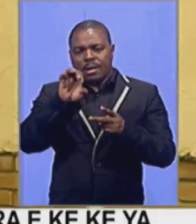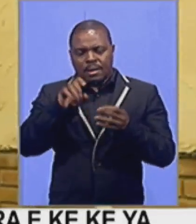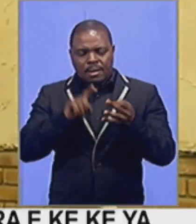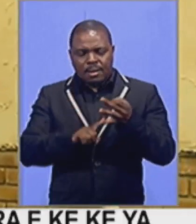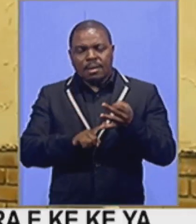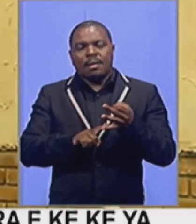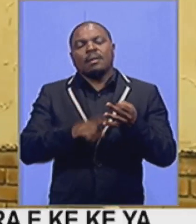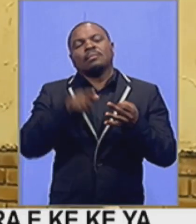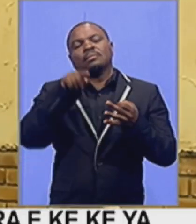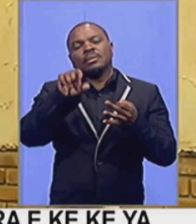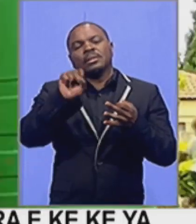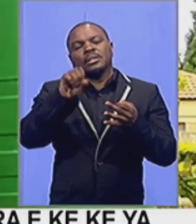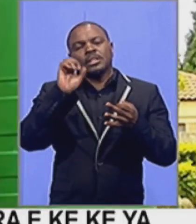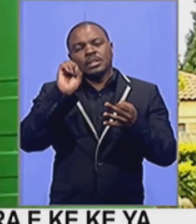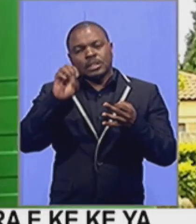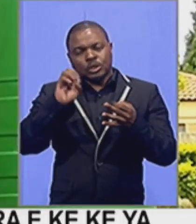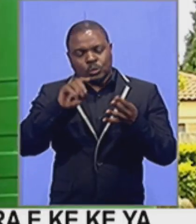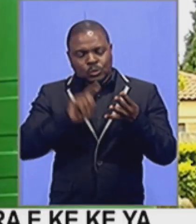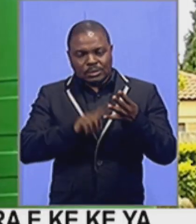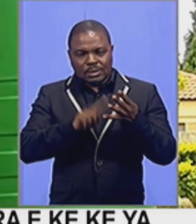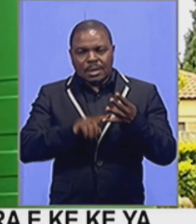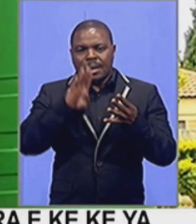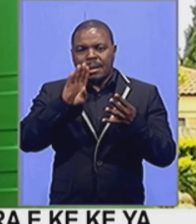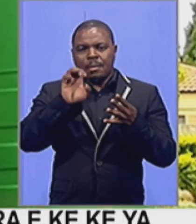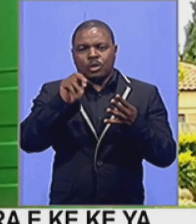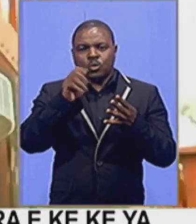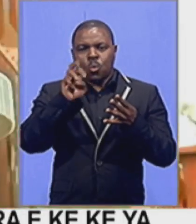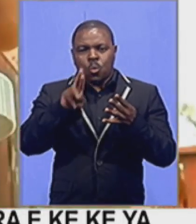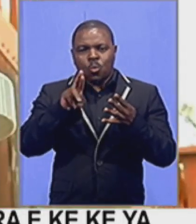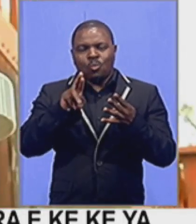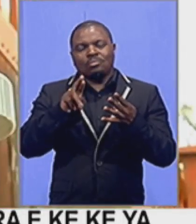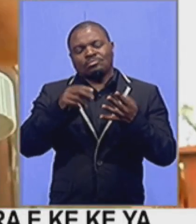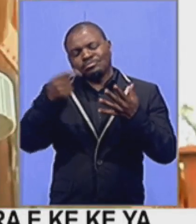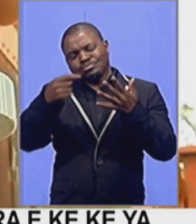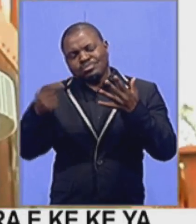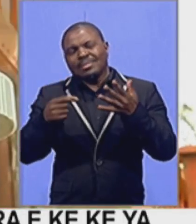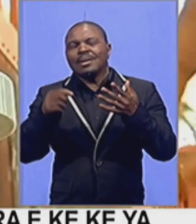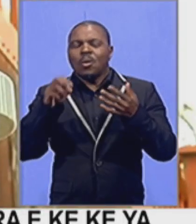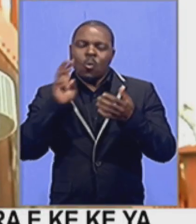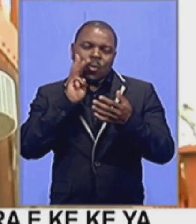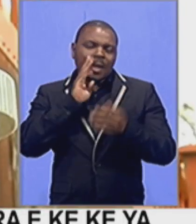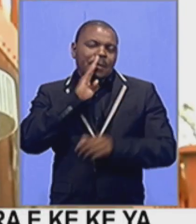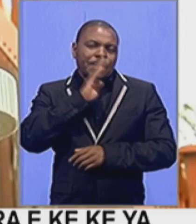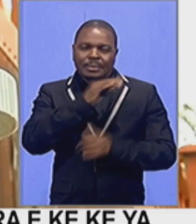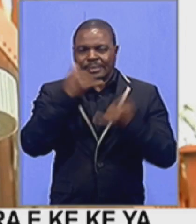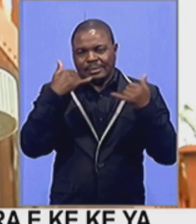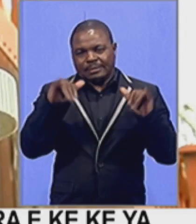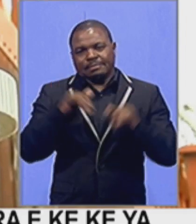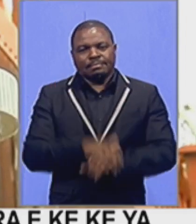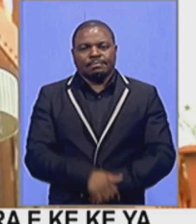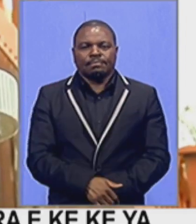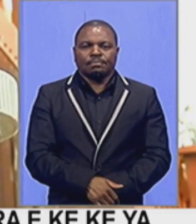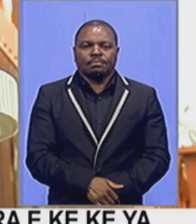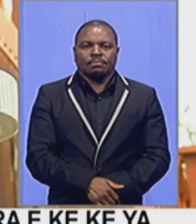le ka pento ka Polokwane a sa itemogela tlhaelelo ya metsi. Nna ke Mahlatse Phaladi, ditabeng tša SABC sešego.